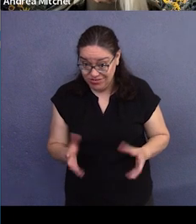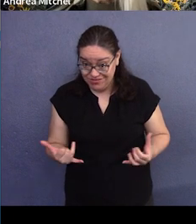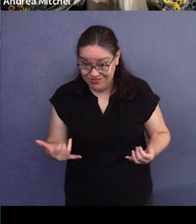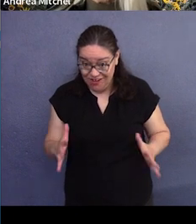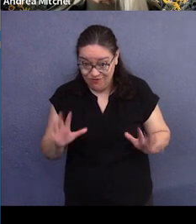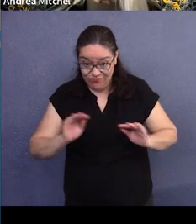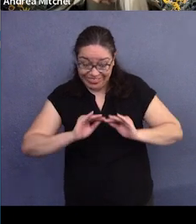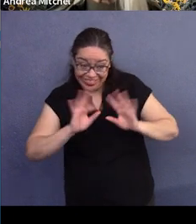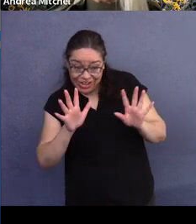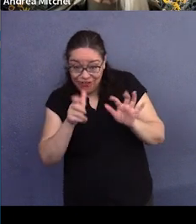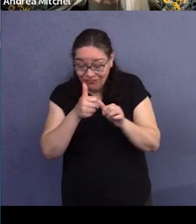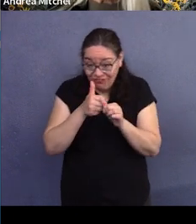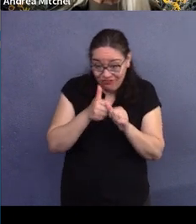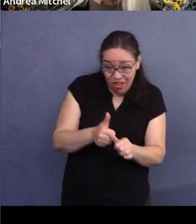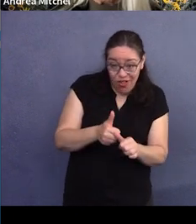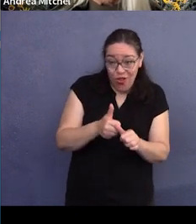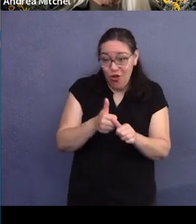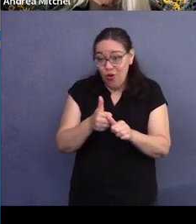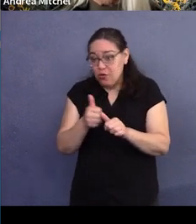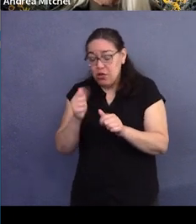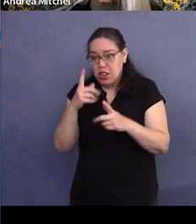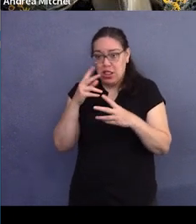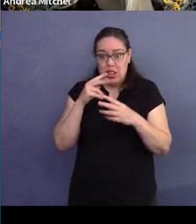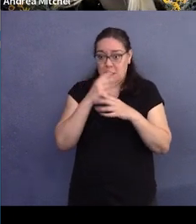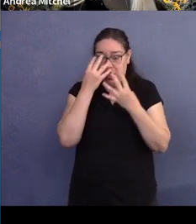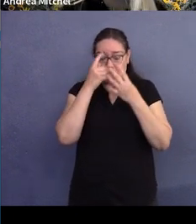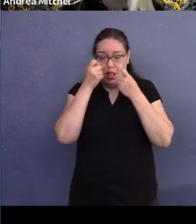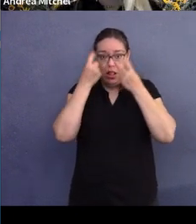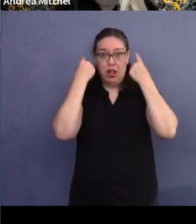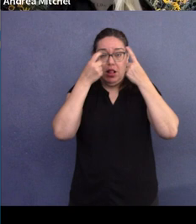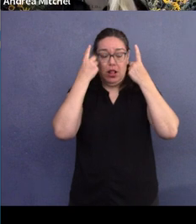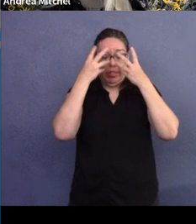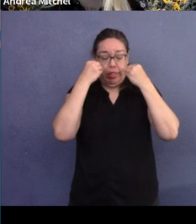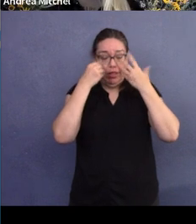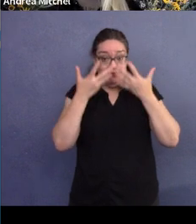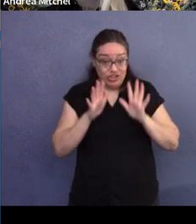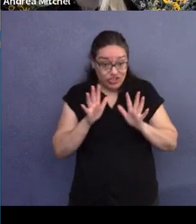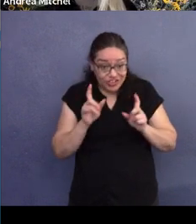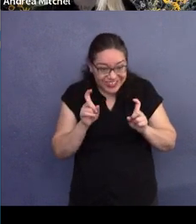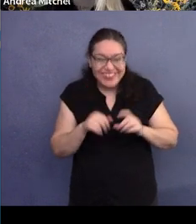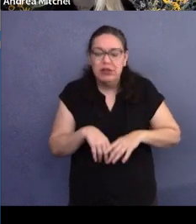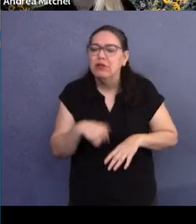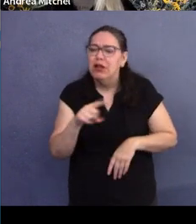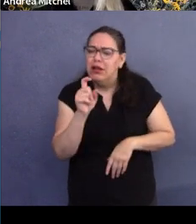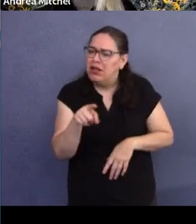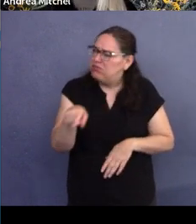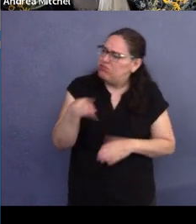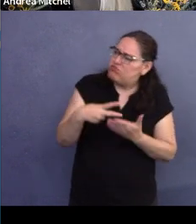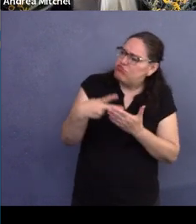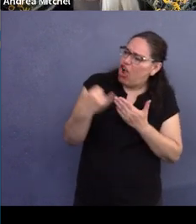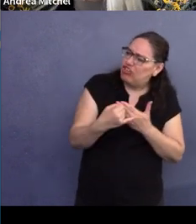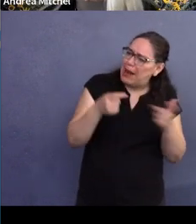Is everyone asleep? Okay, and I have a question. Wouldn't project manager be considered